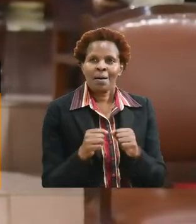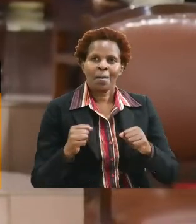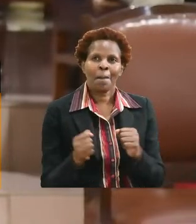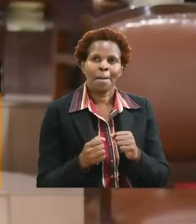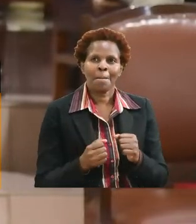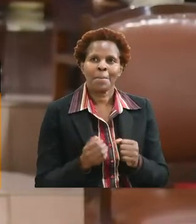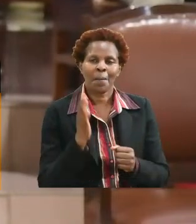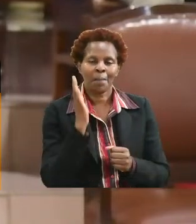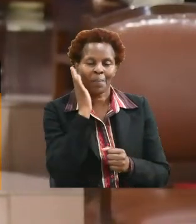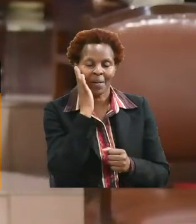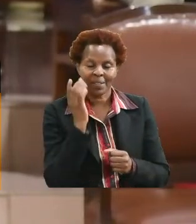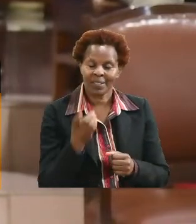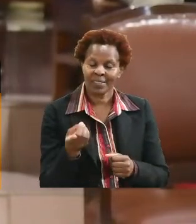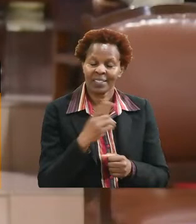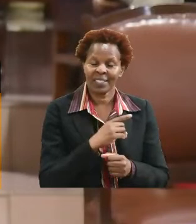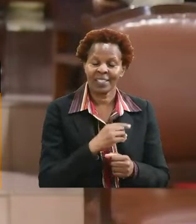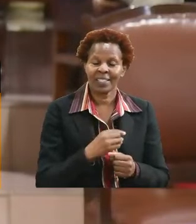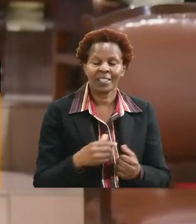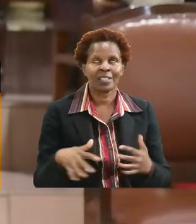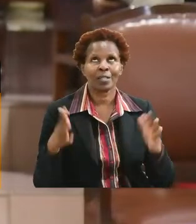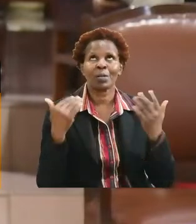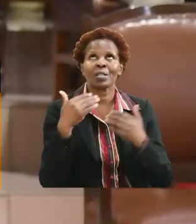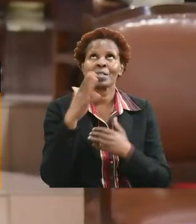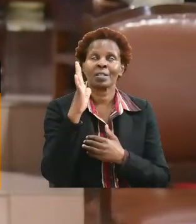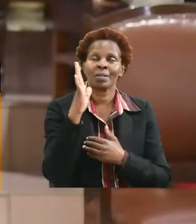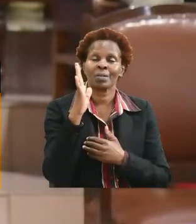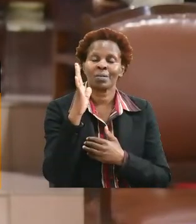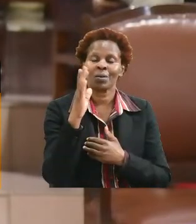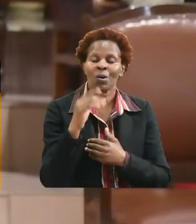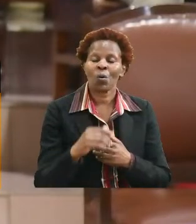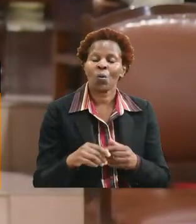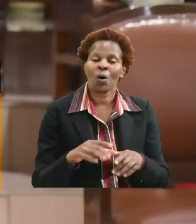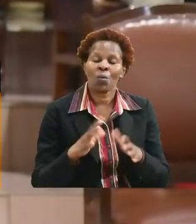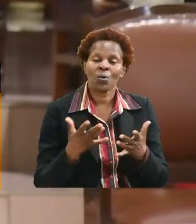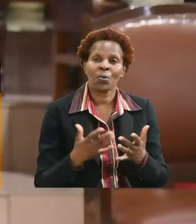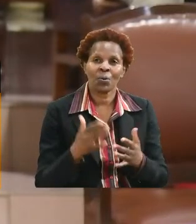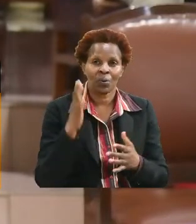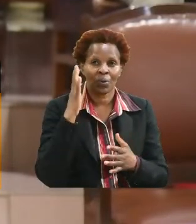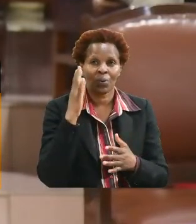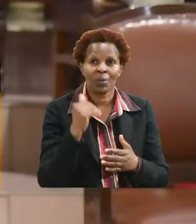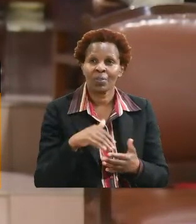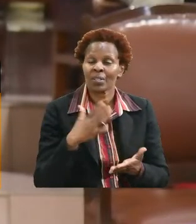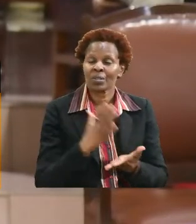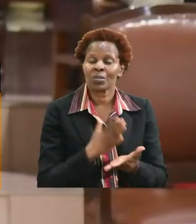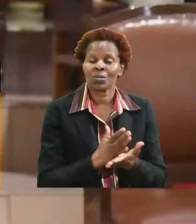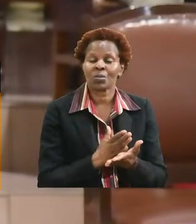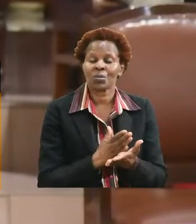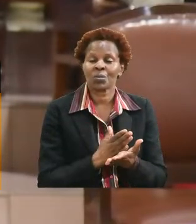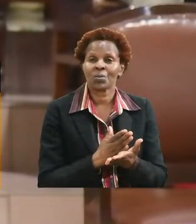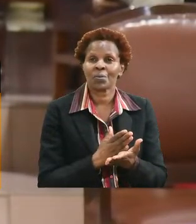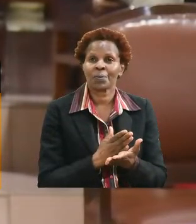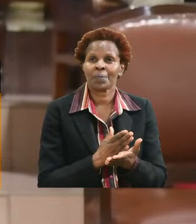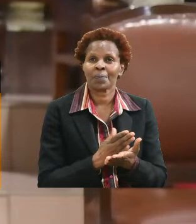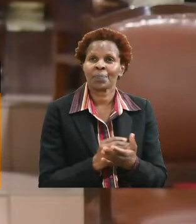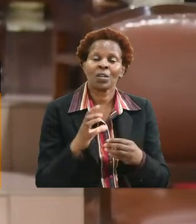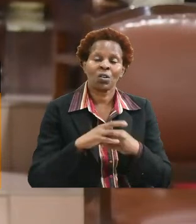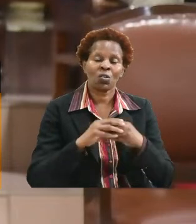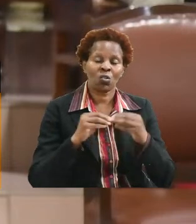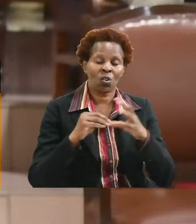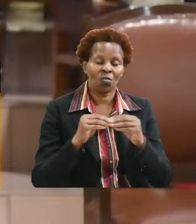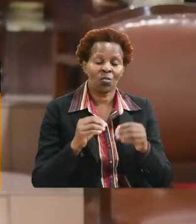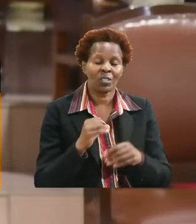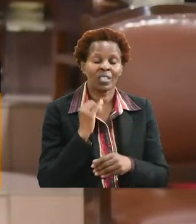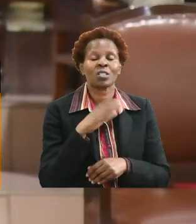God, through whom today we get to know the true meaning of motherhood. Comfort is your